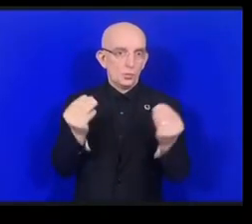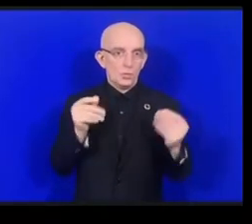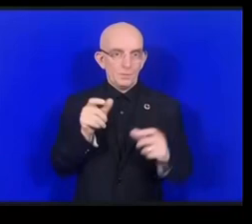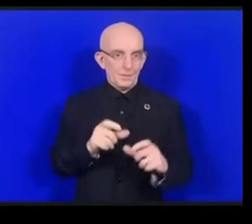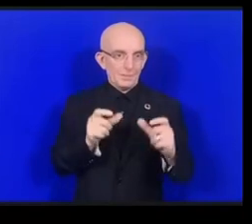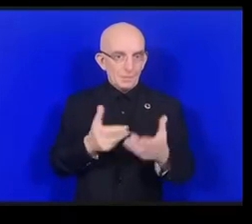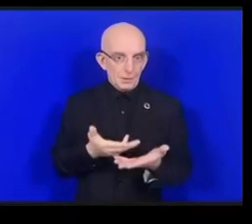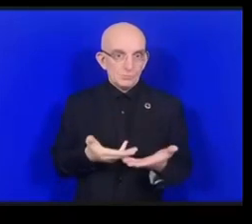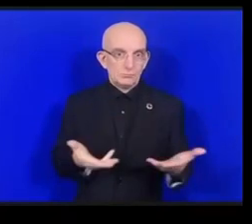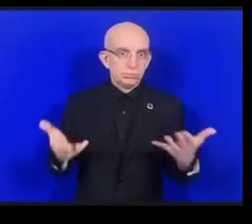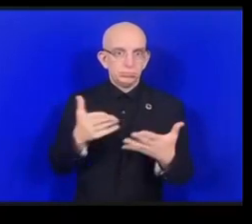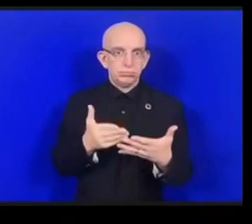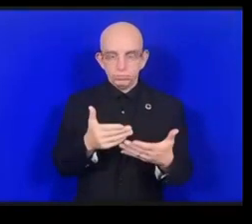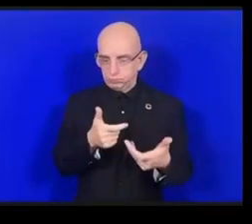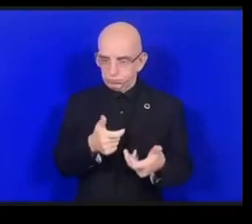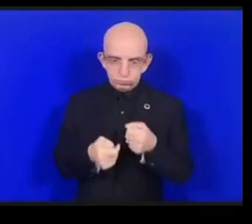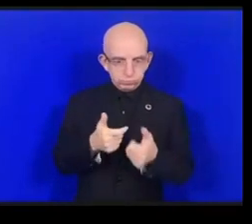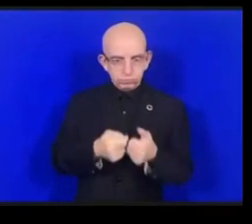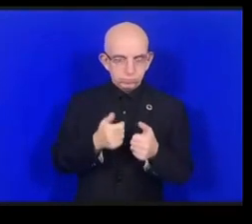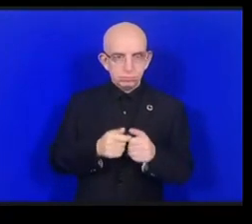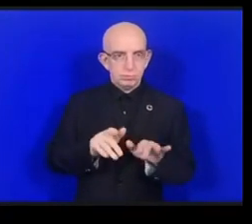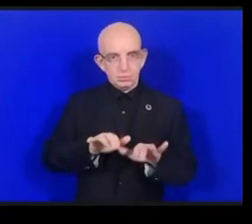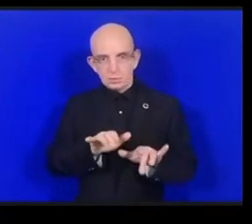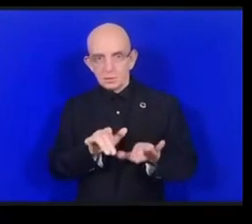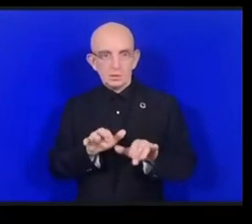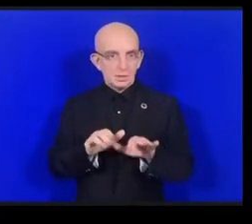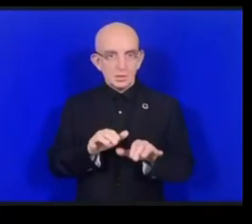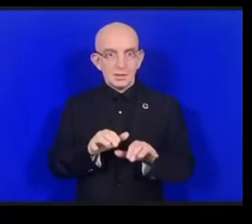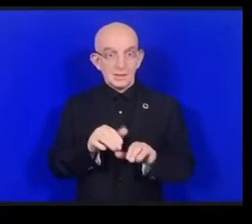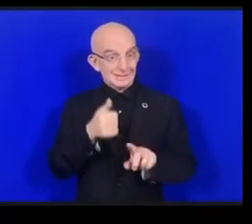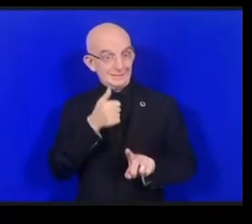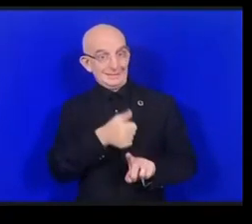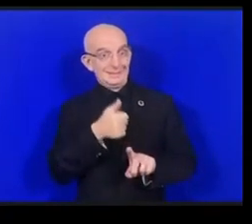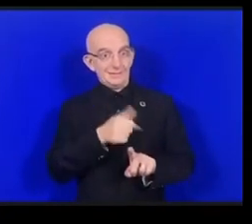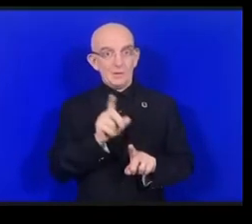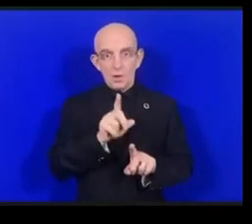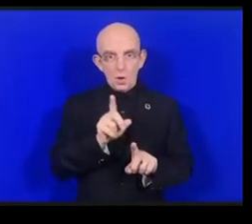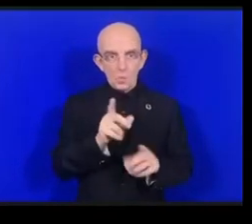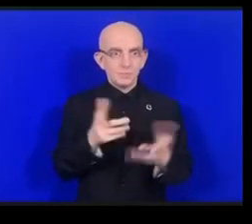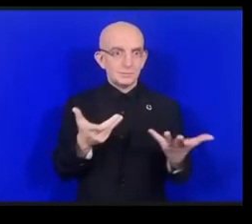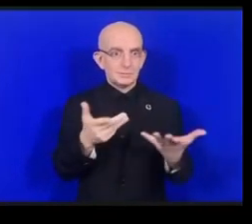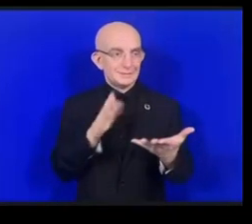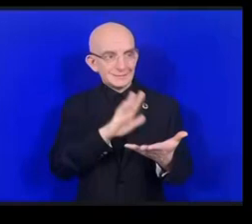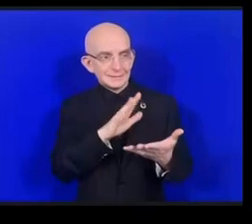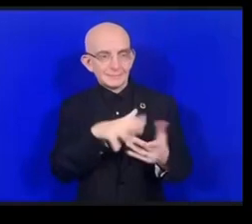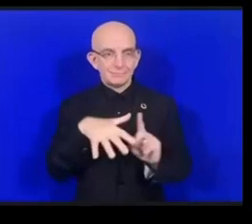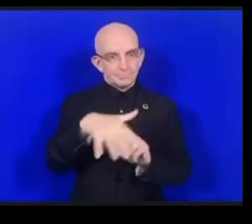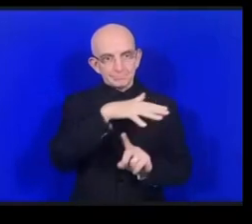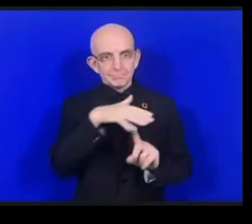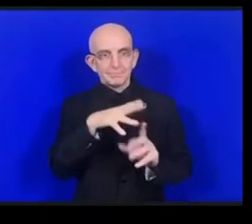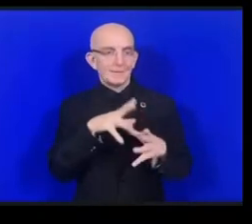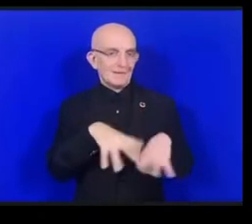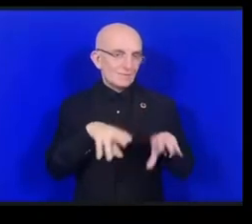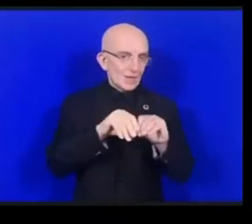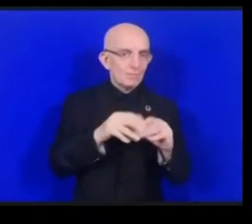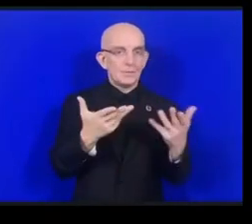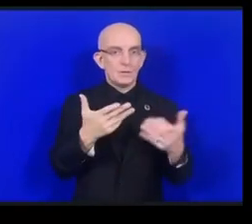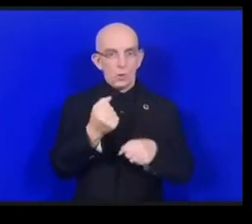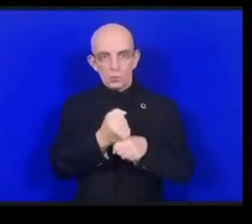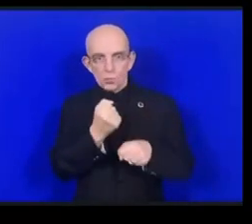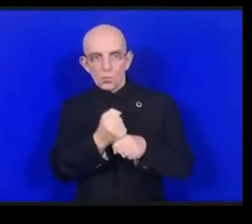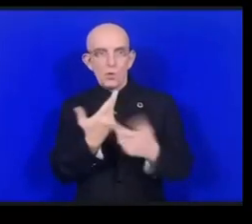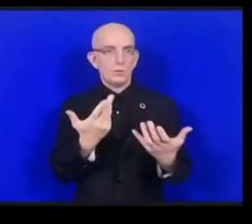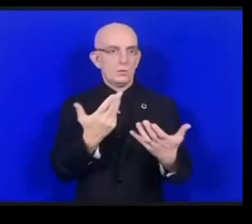themsel but also for the community work uh for examp like our ycg member are